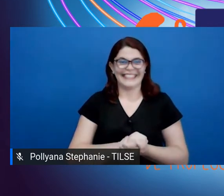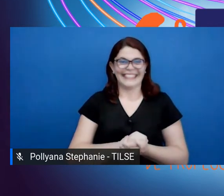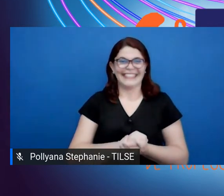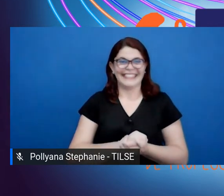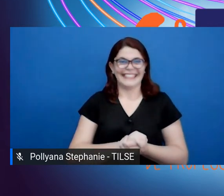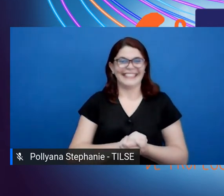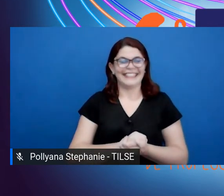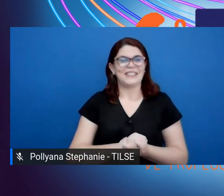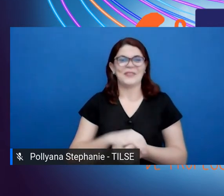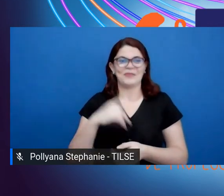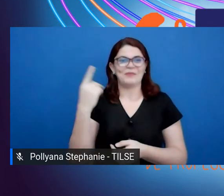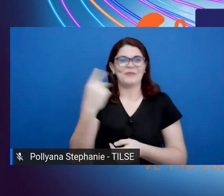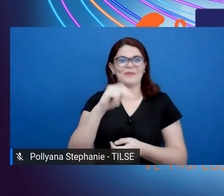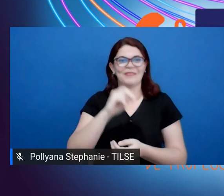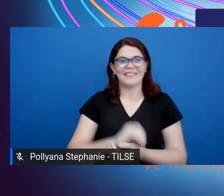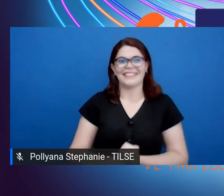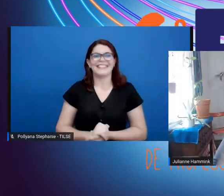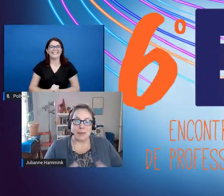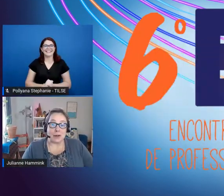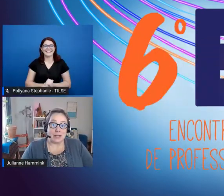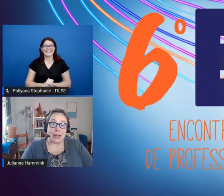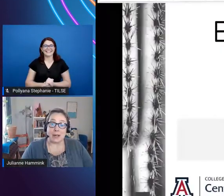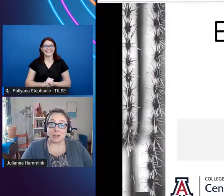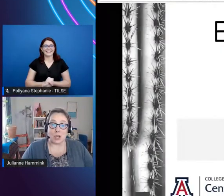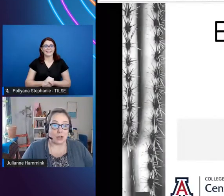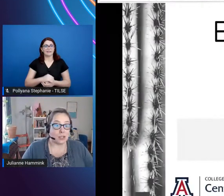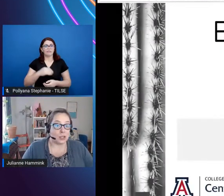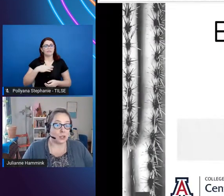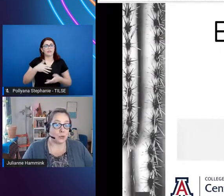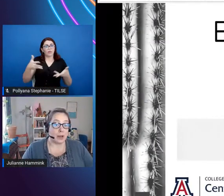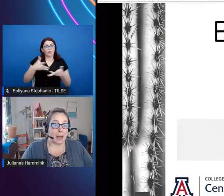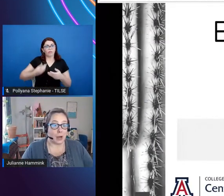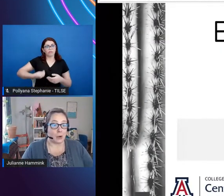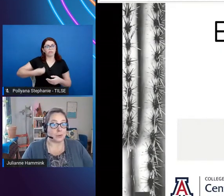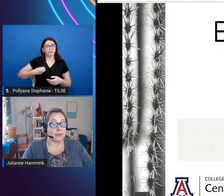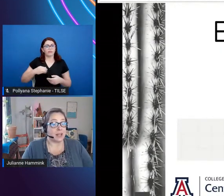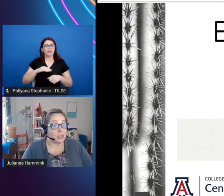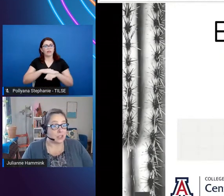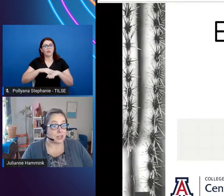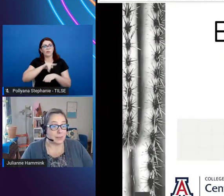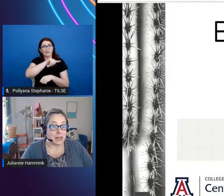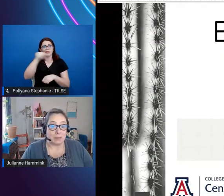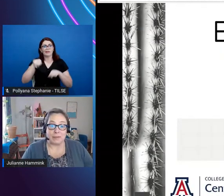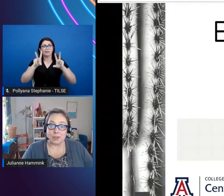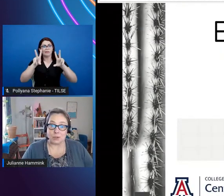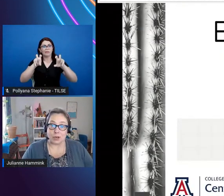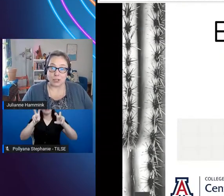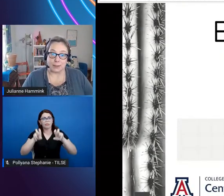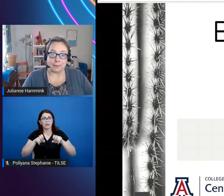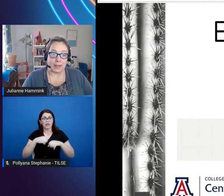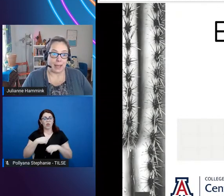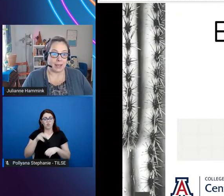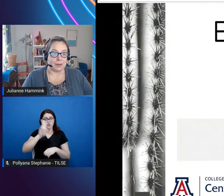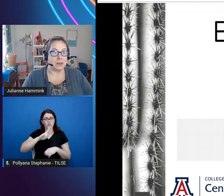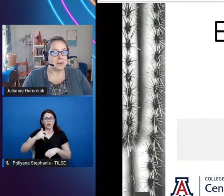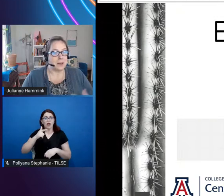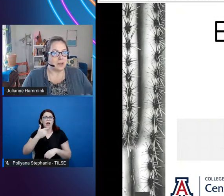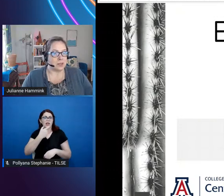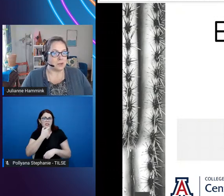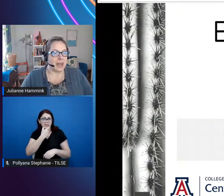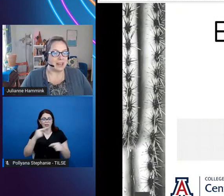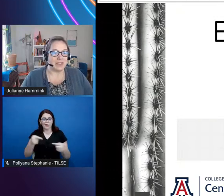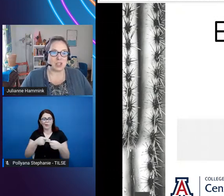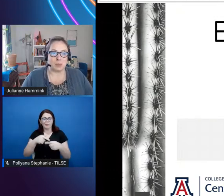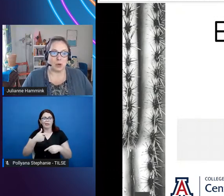Here we go. All right. So I'm here today to talk to you about English as a medium of instruction and